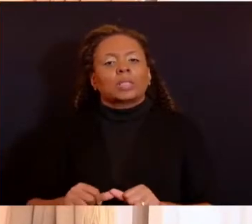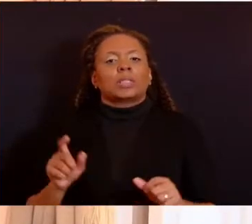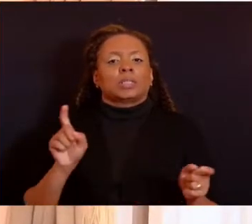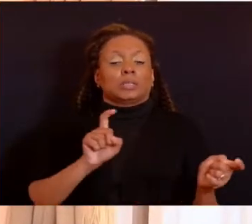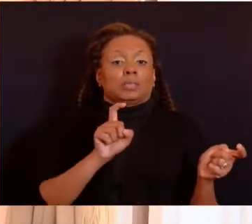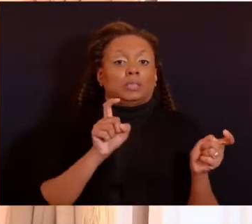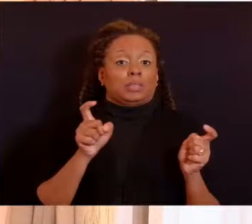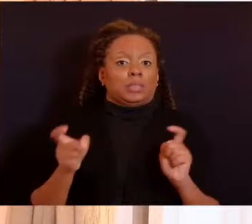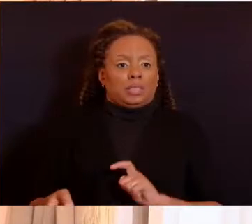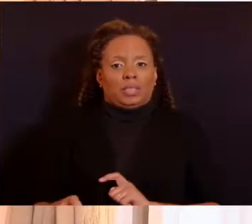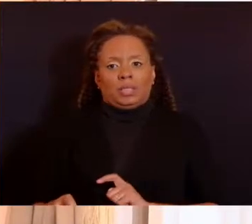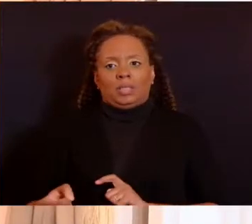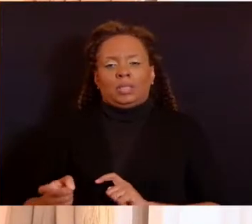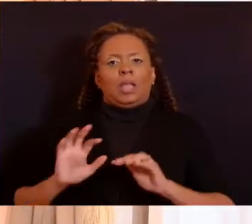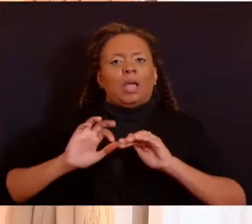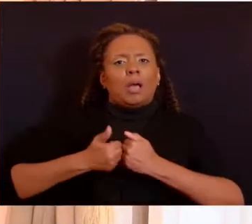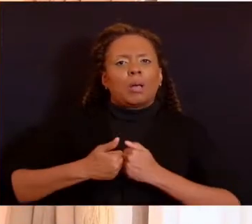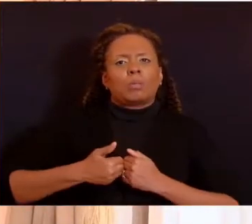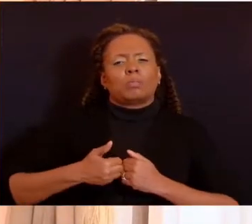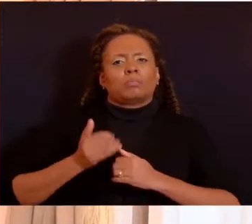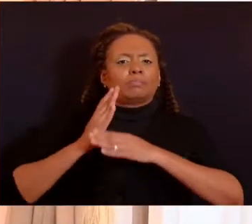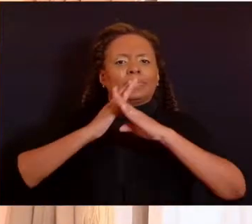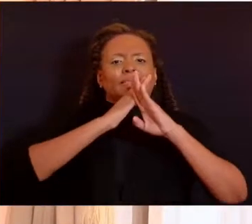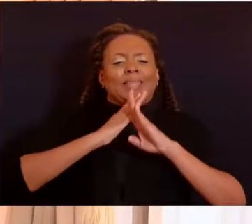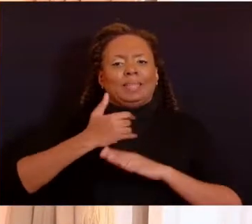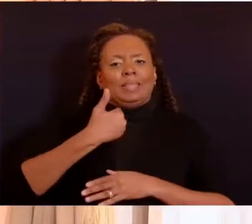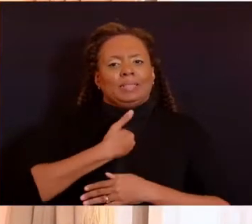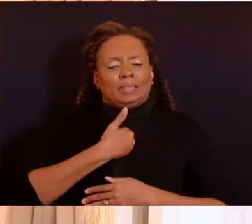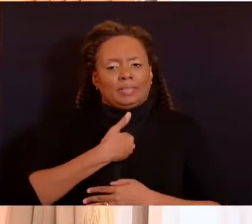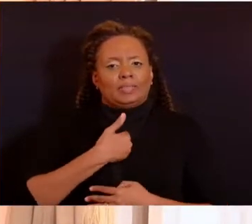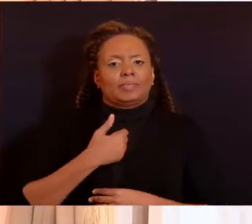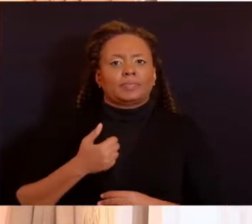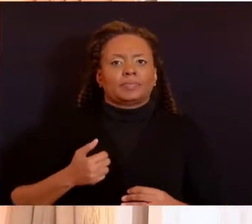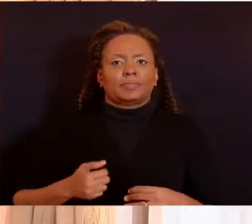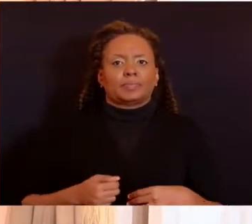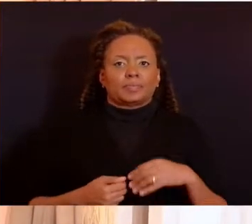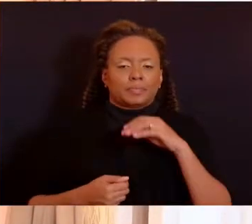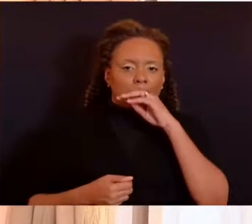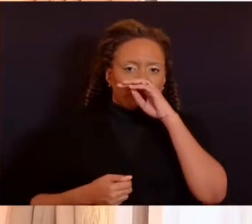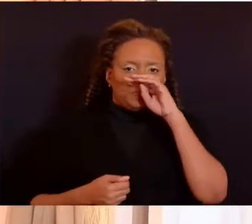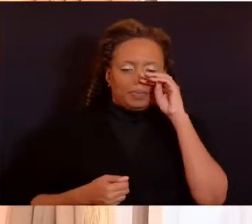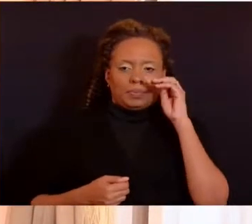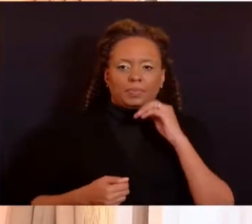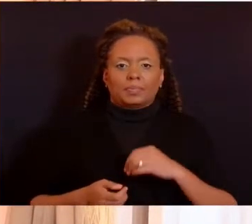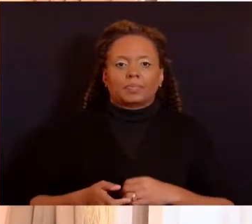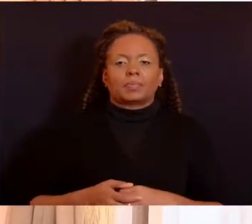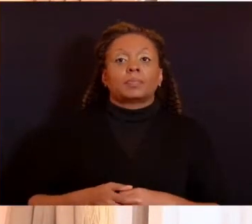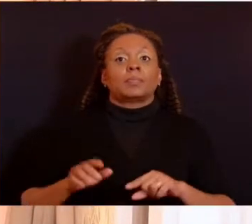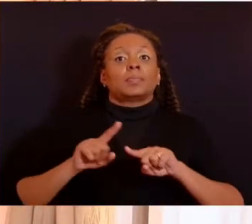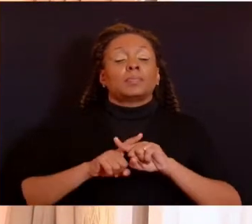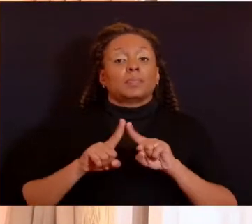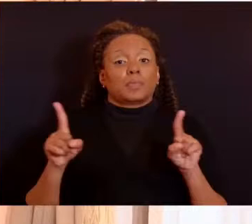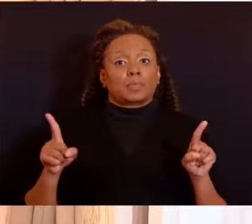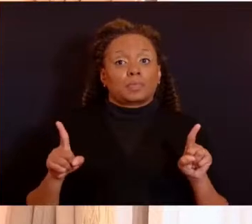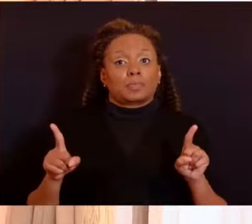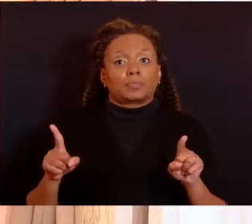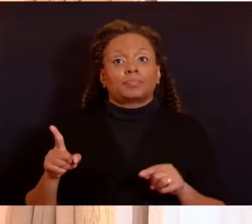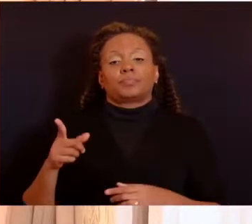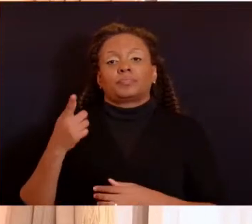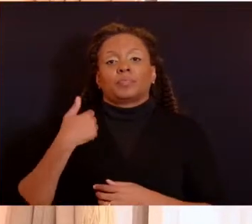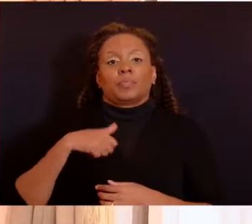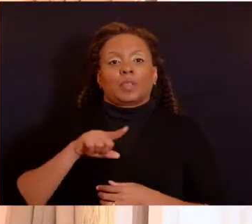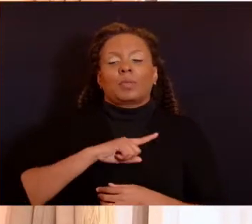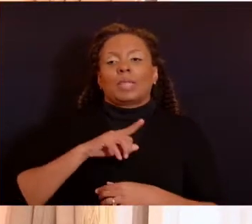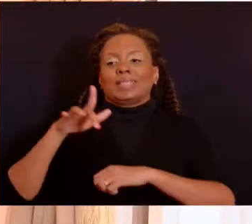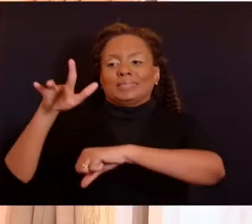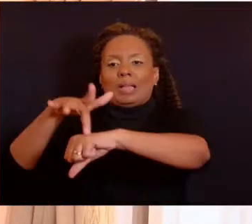build, change how we protect ourselves, and do all of these things. But in the immediate today, what is the message? We've gone literally